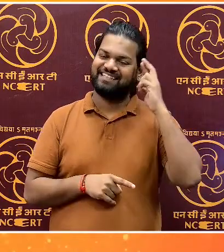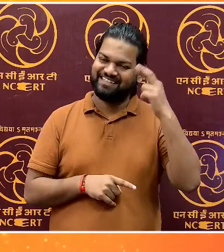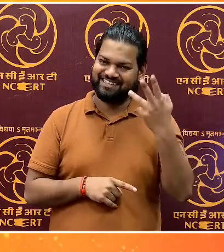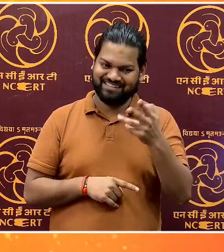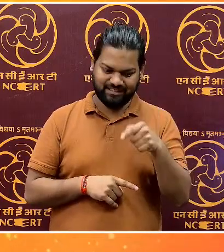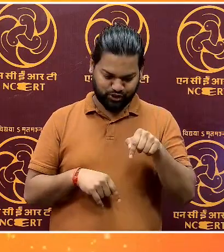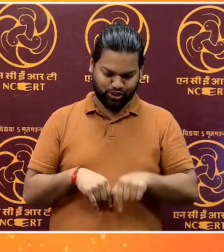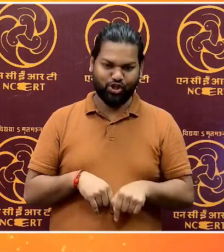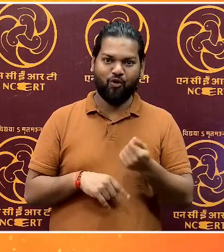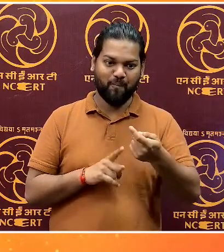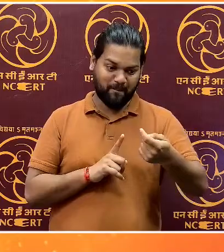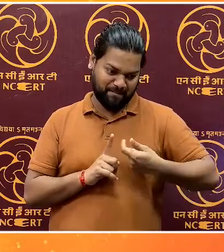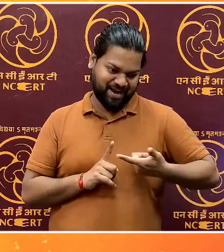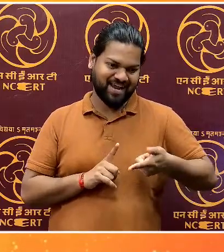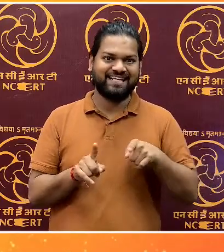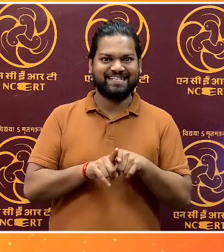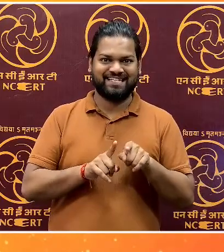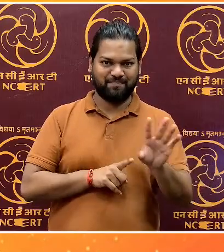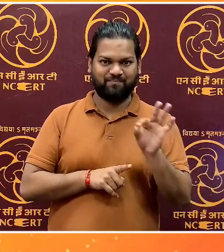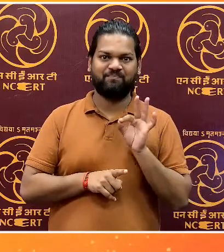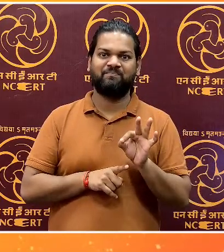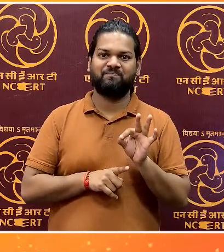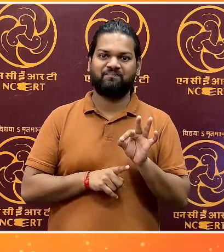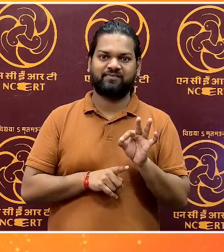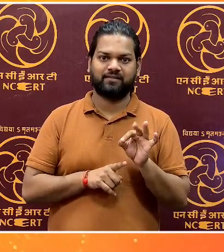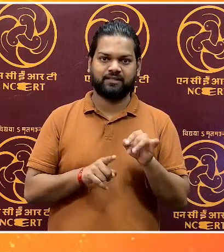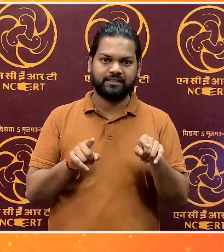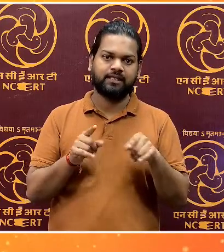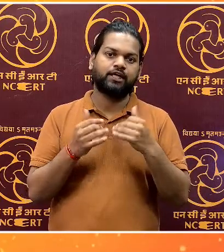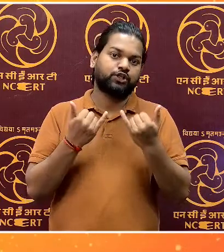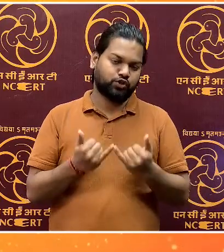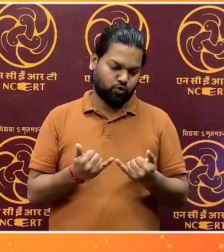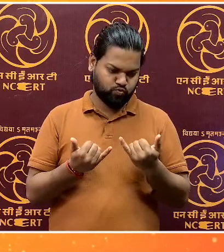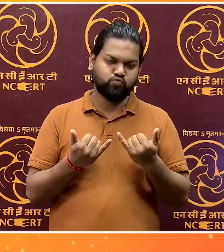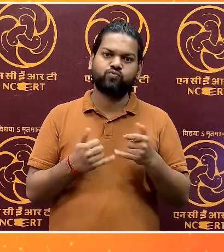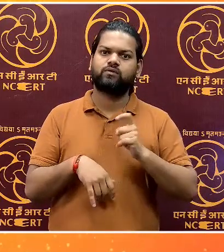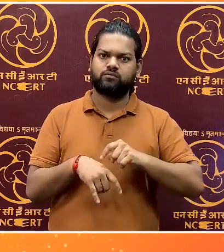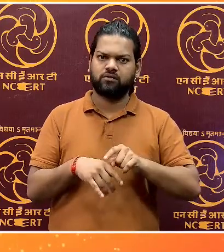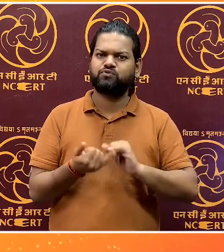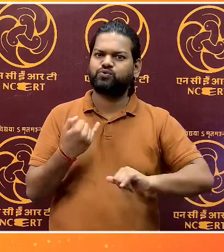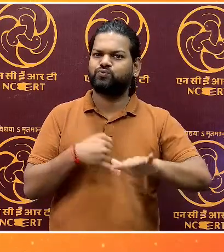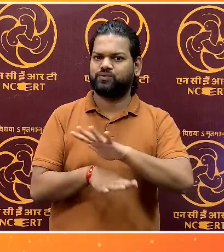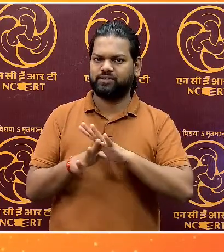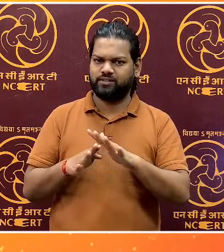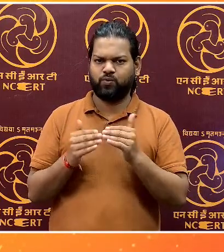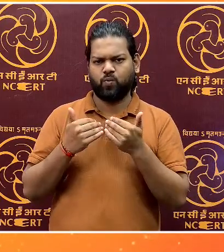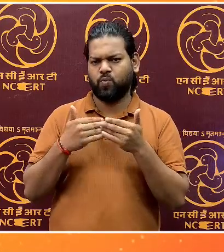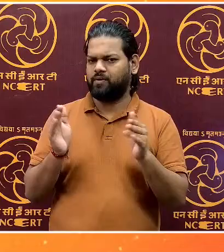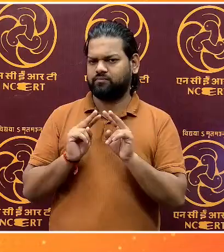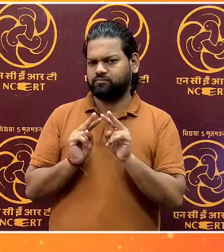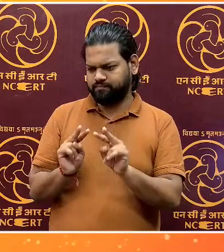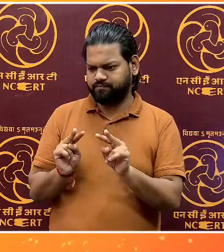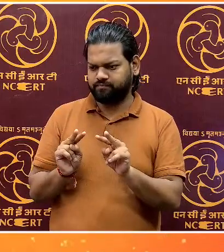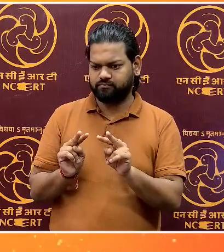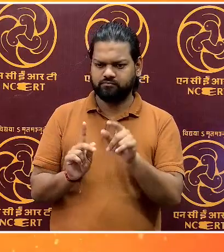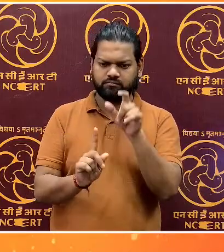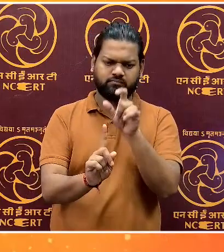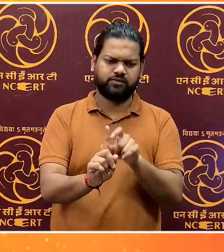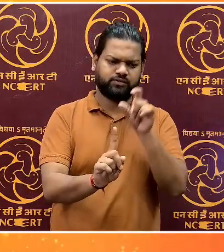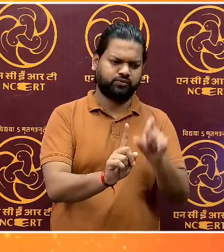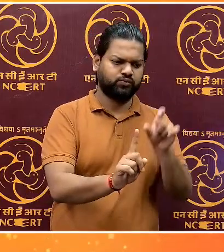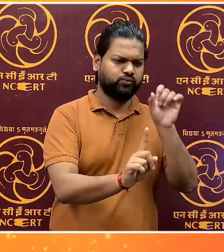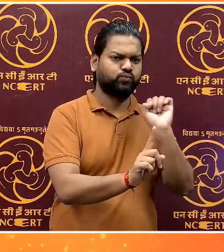over future money. Another reason is preference for present consumption. So we have often seen that individuals